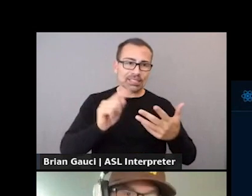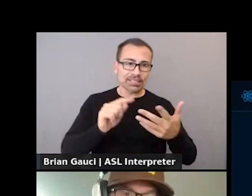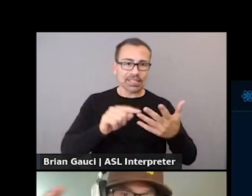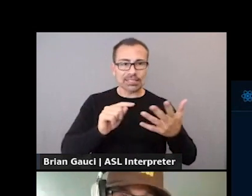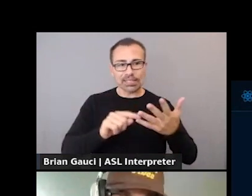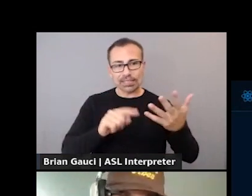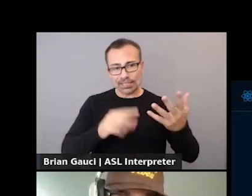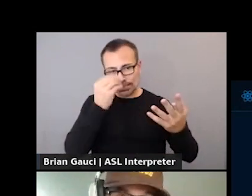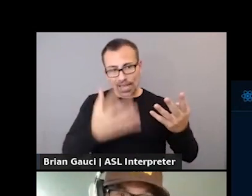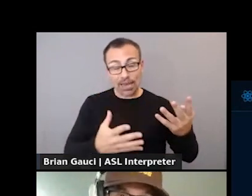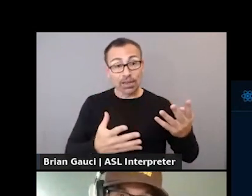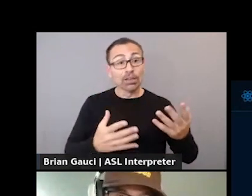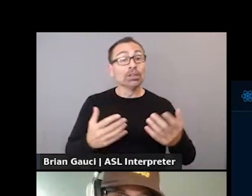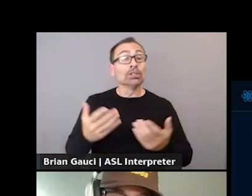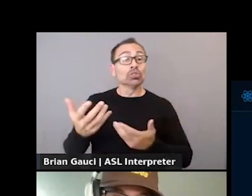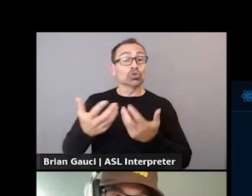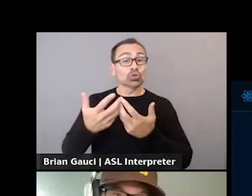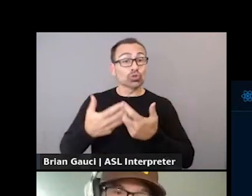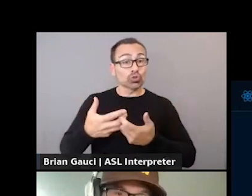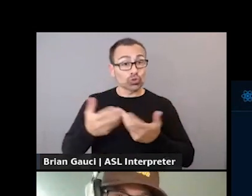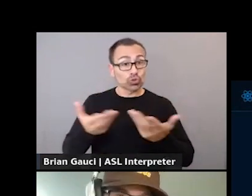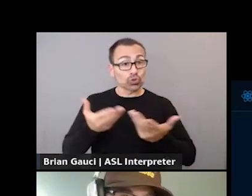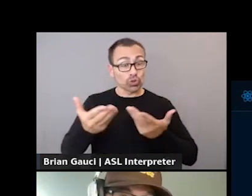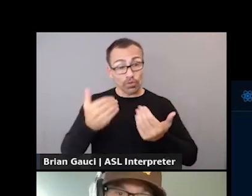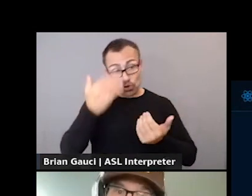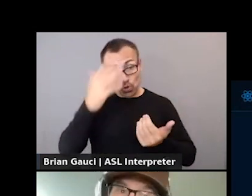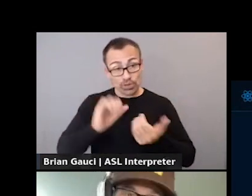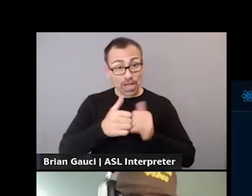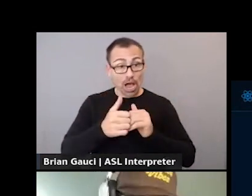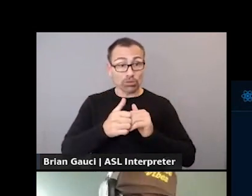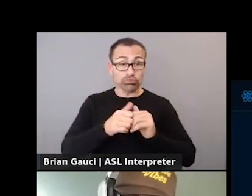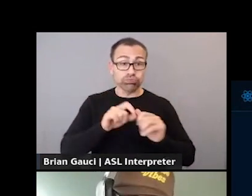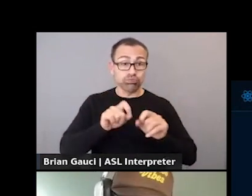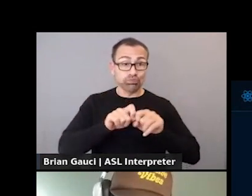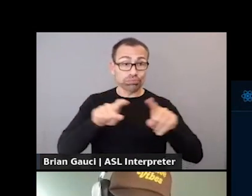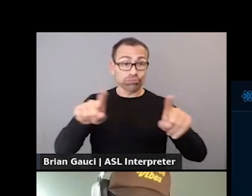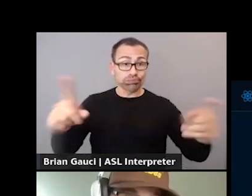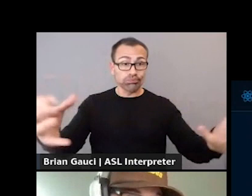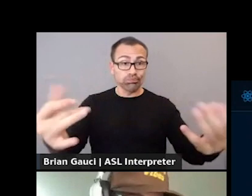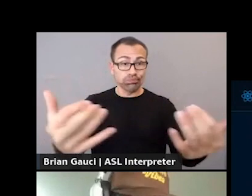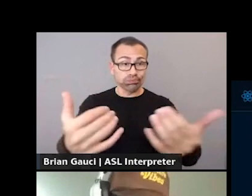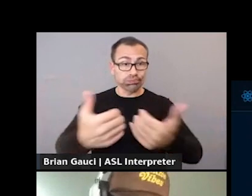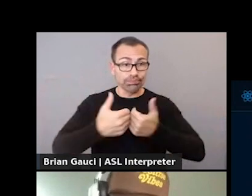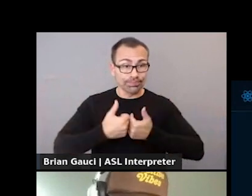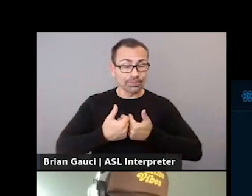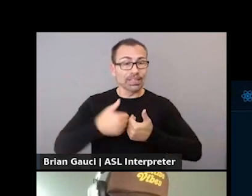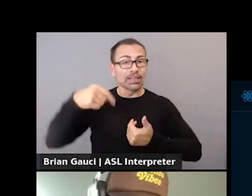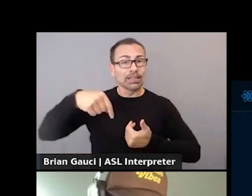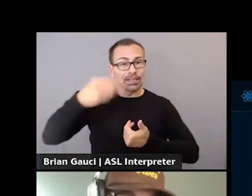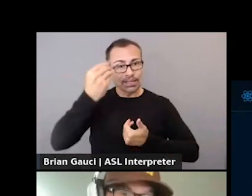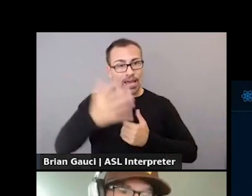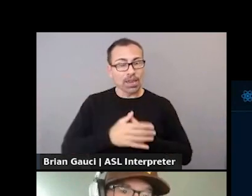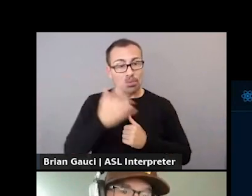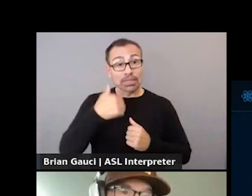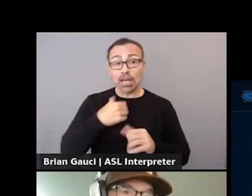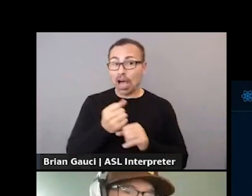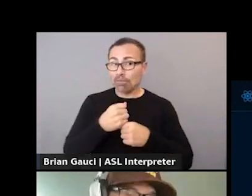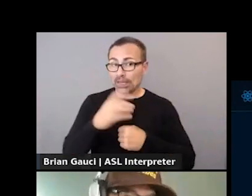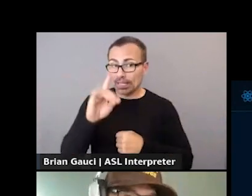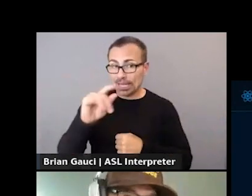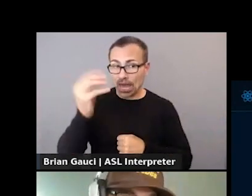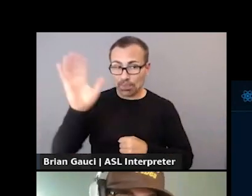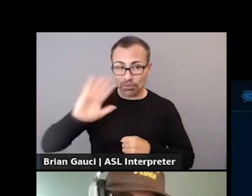data. The server side knows how to go retrieve that data from wherever that data is because I've created that. And then